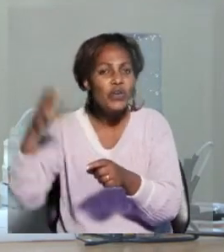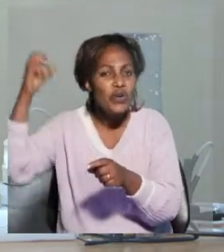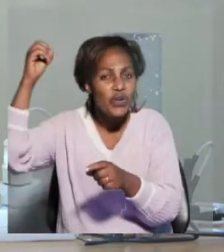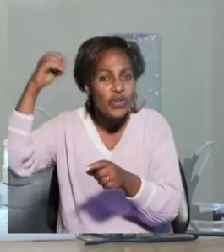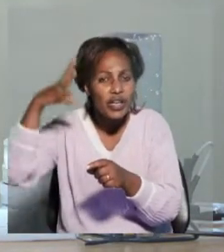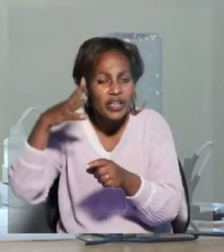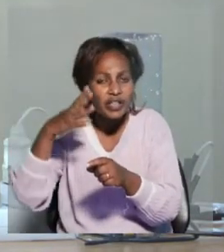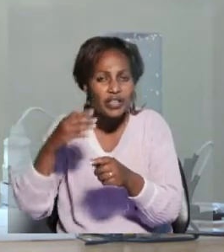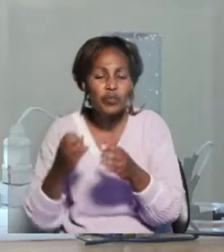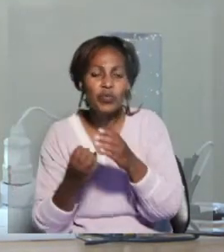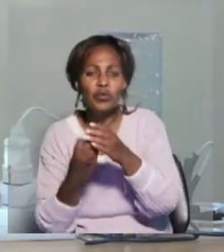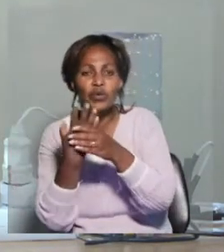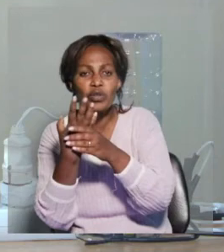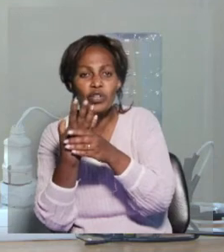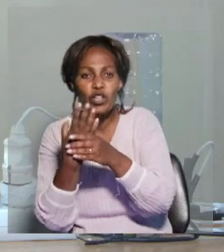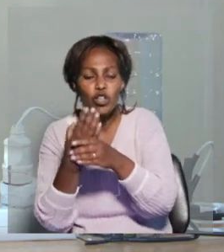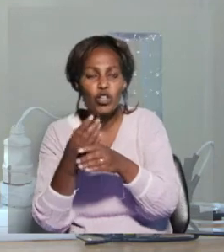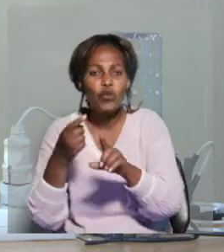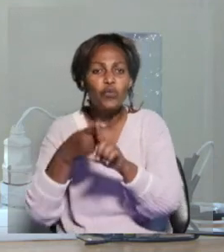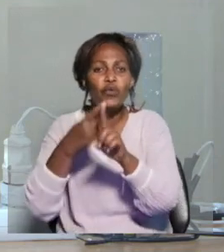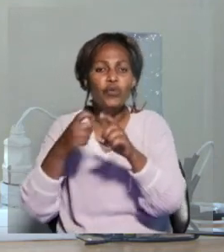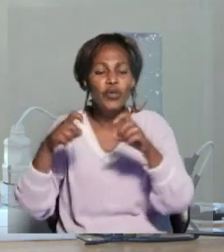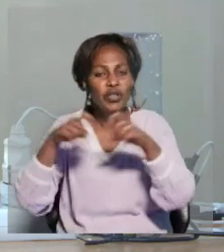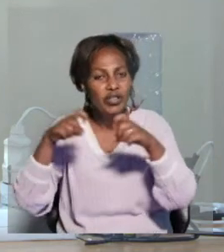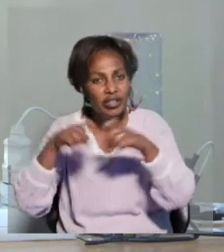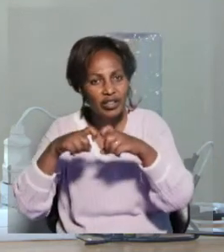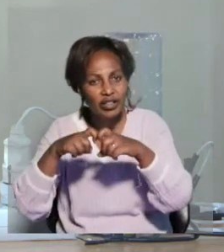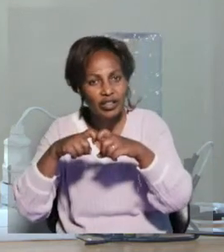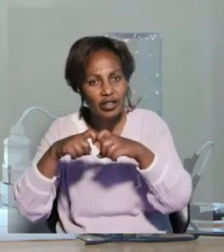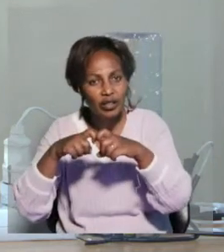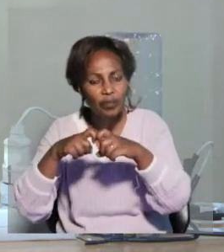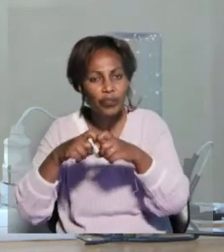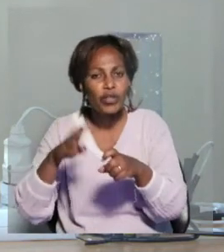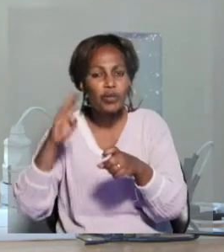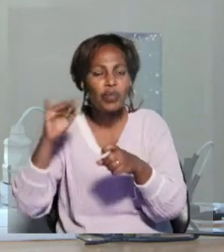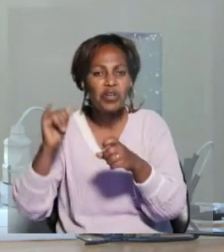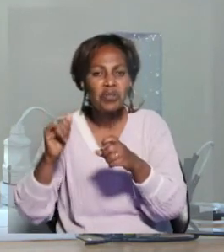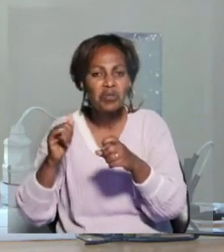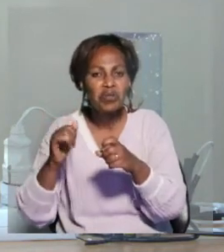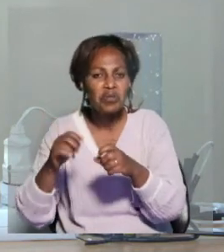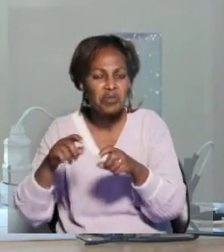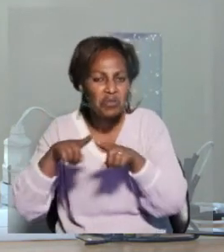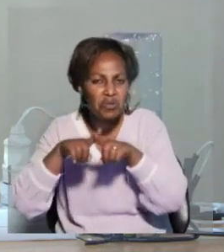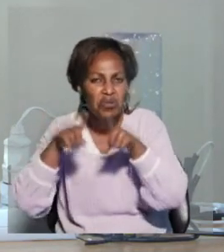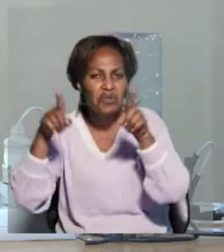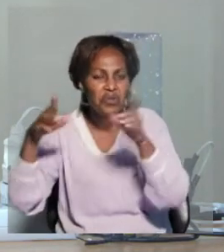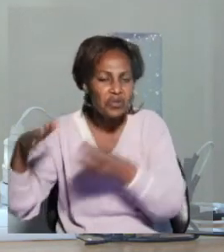generated from electricity by different mechanisms.